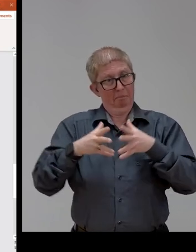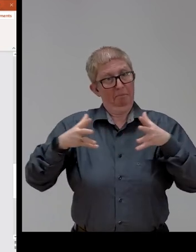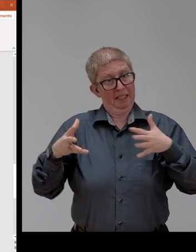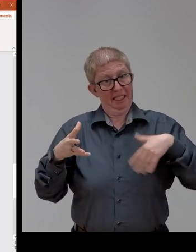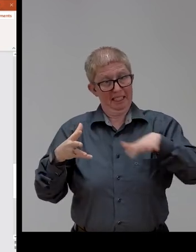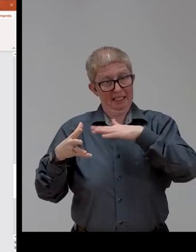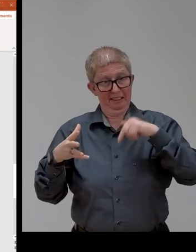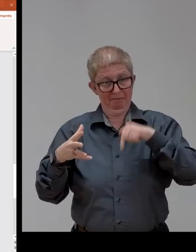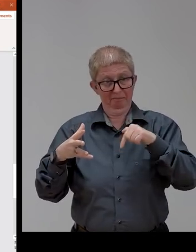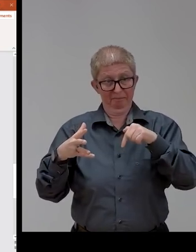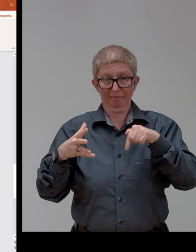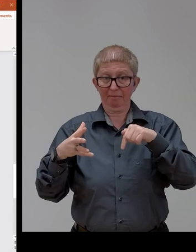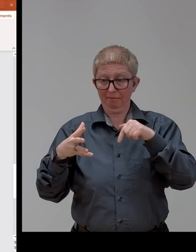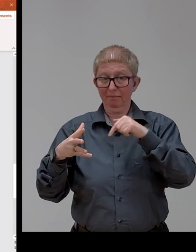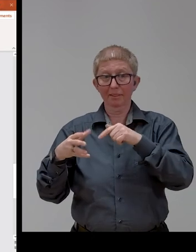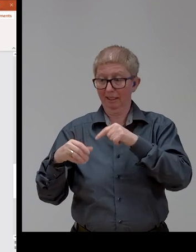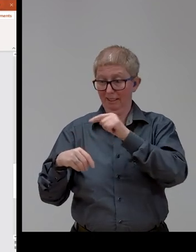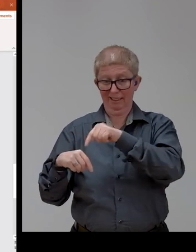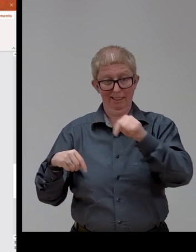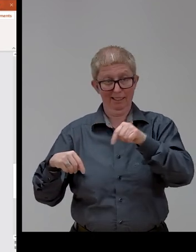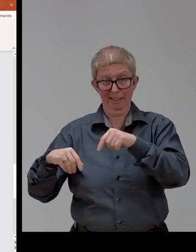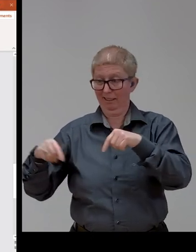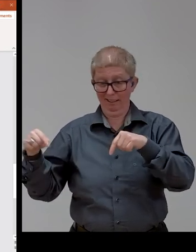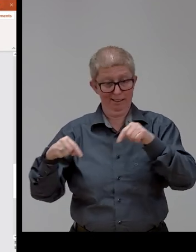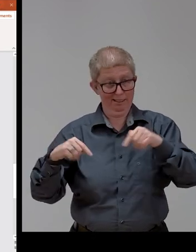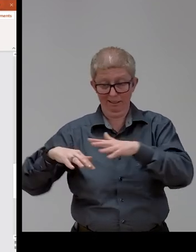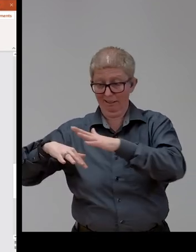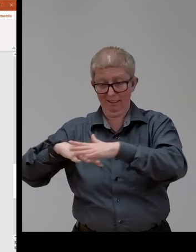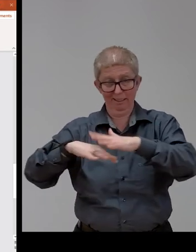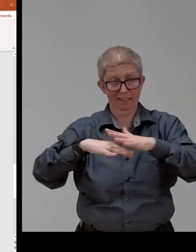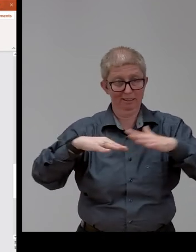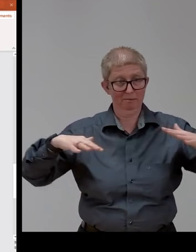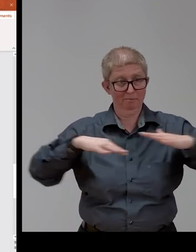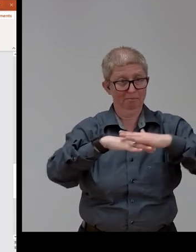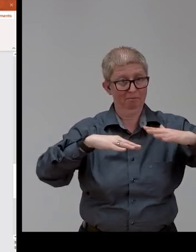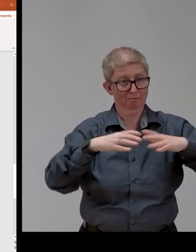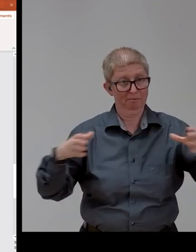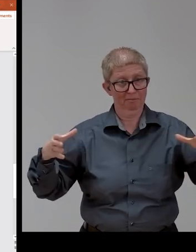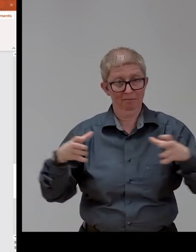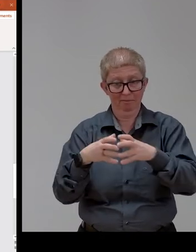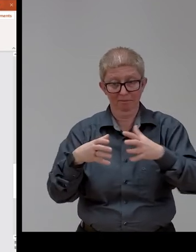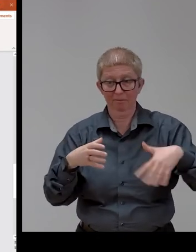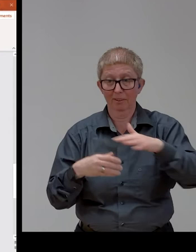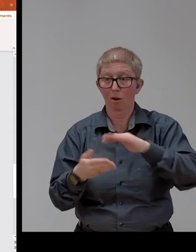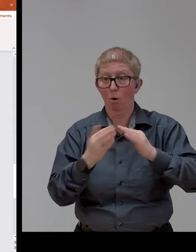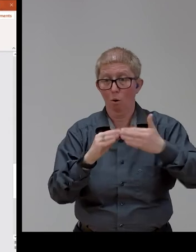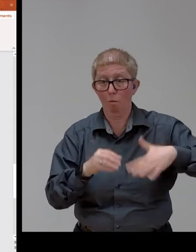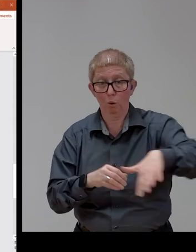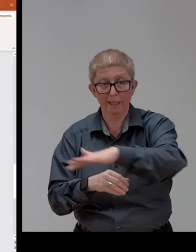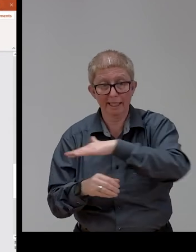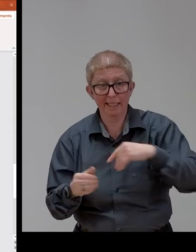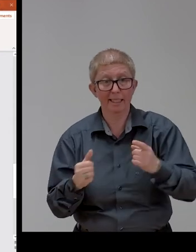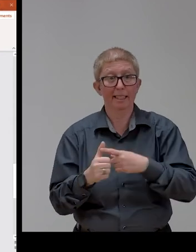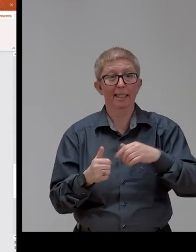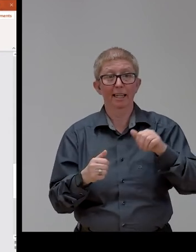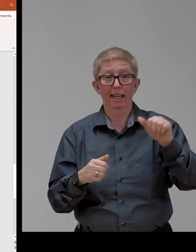work together with community foundations, with academia, with think tanks. And I won't go into more detail. There are many